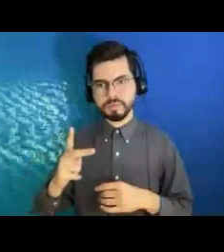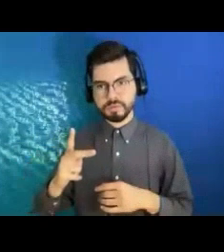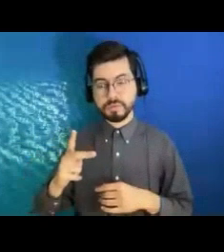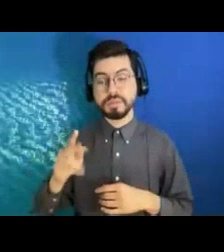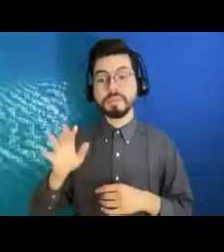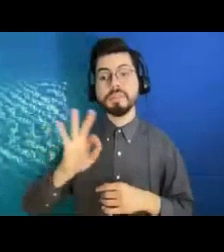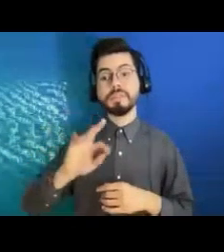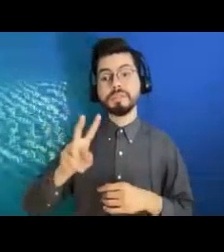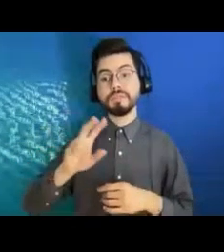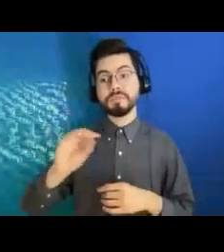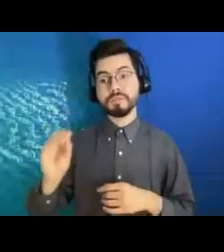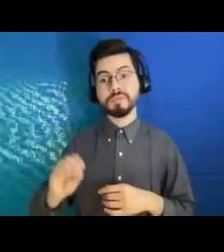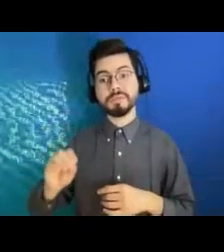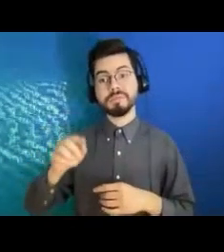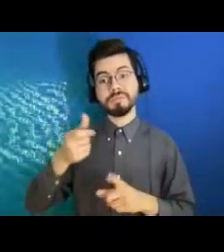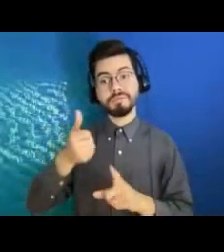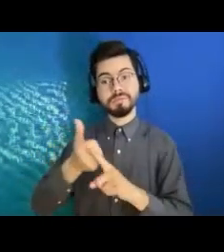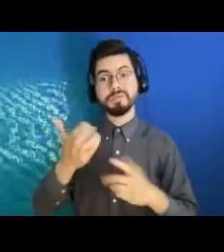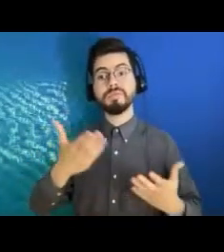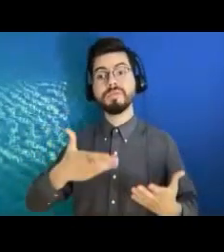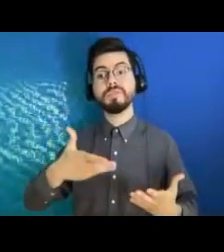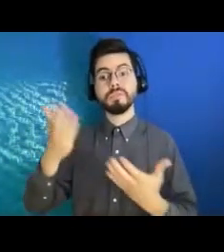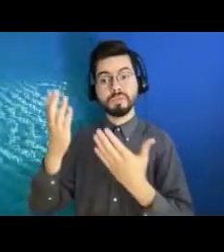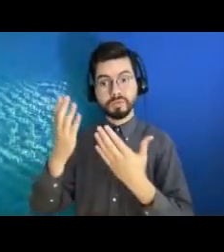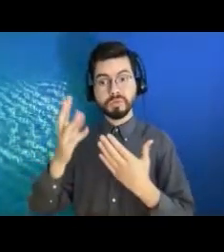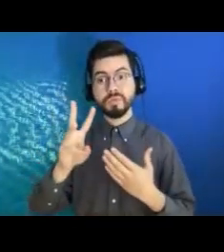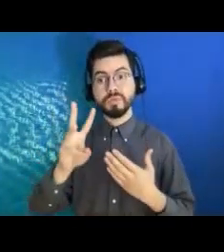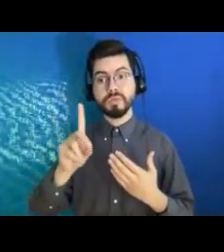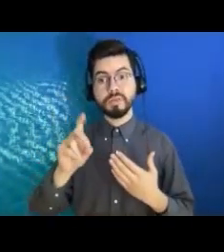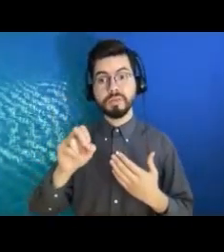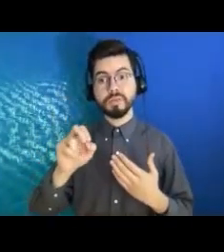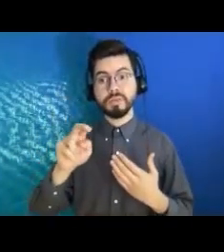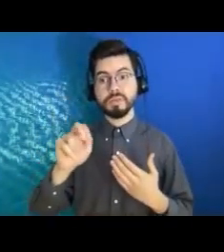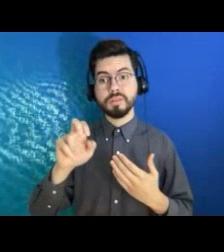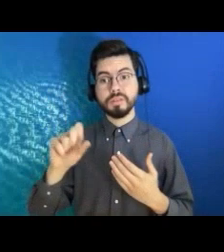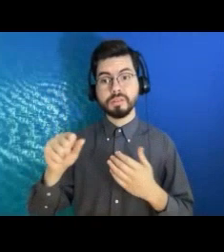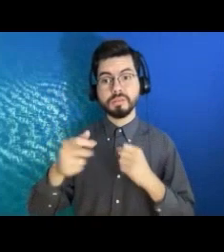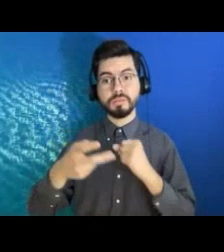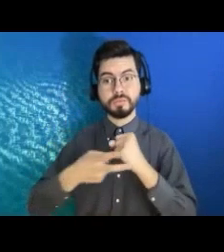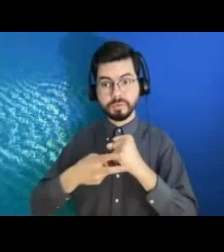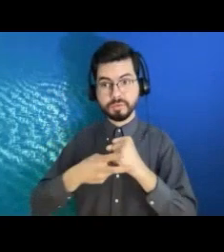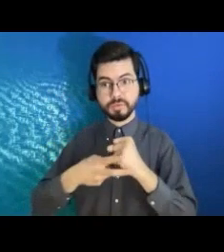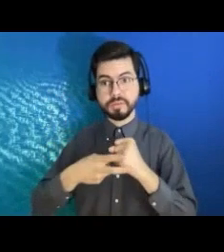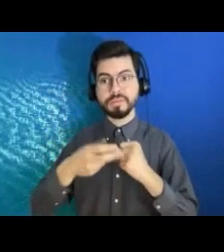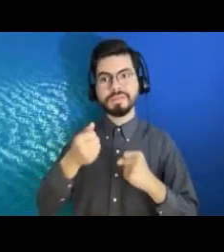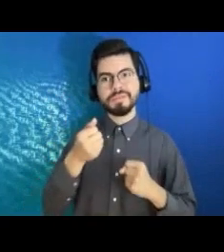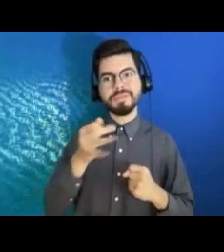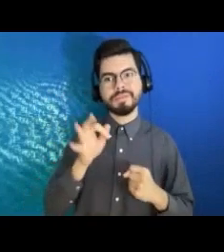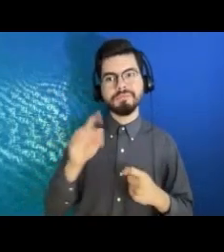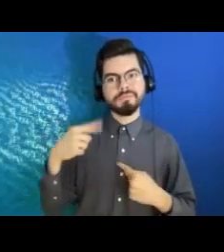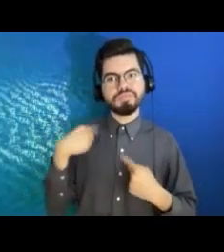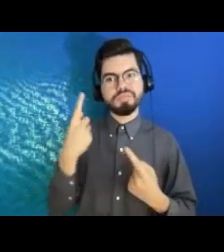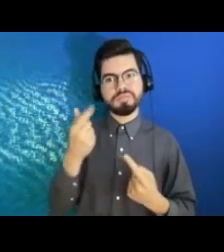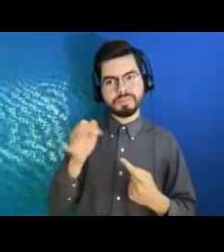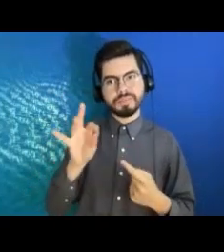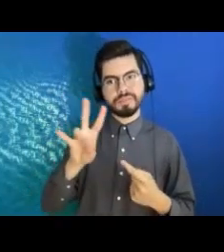wilderness designation, has been since 1975. Congress is just a little slow on acting on that